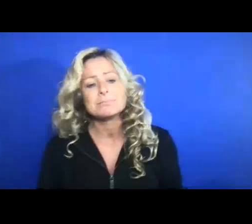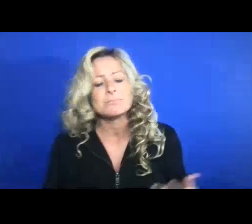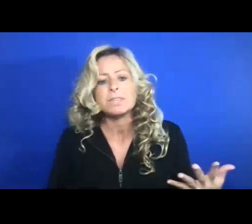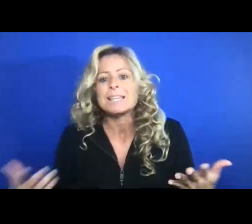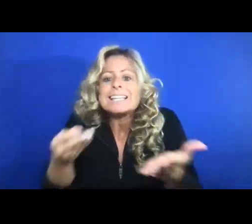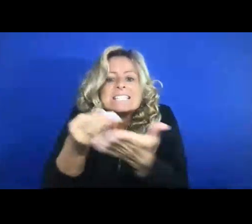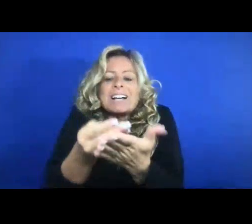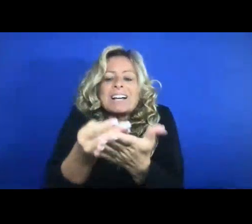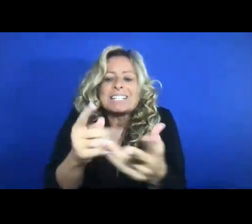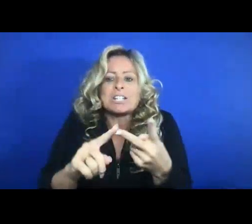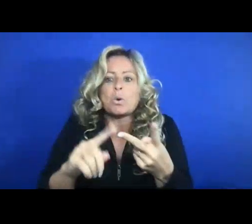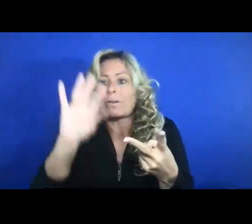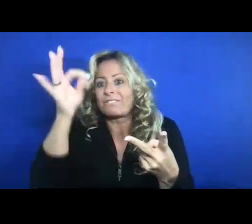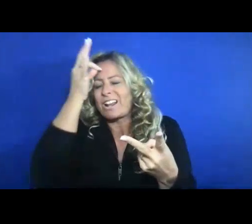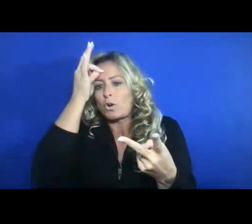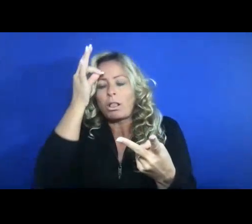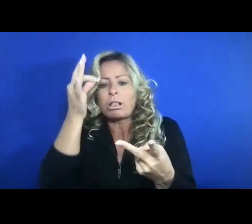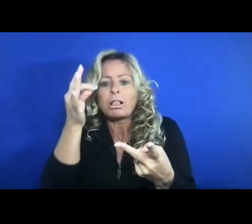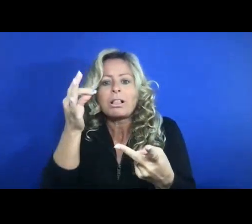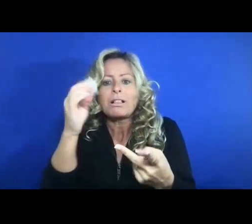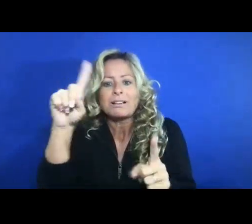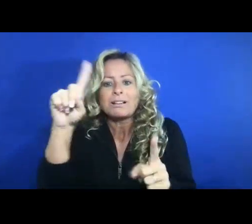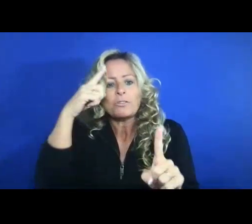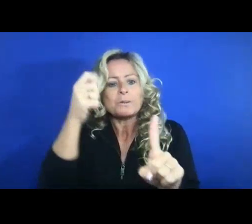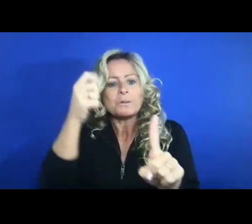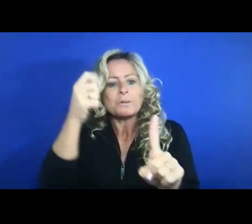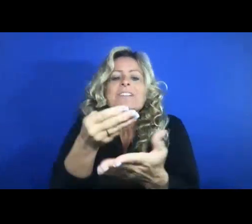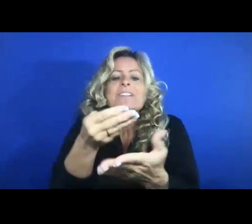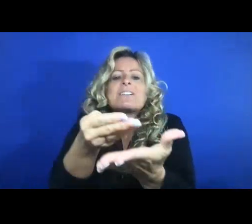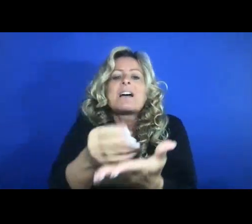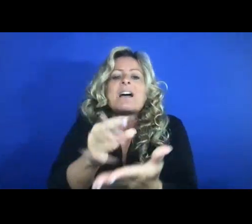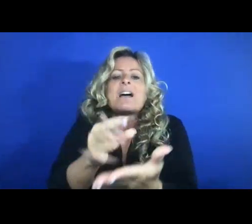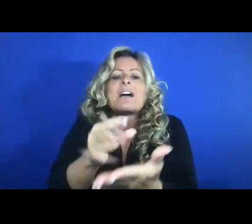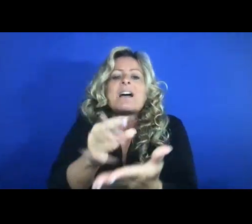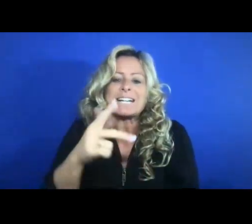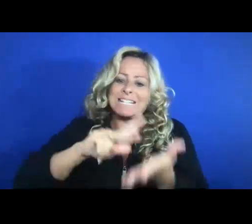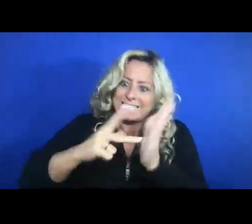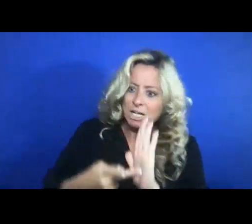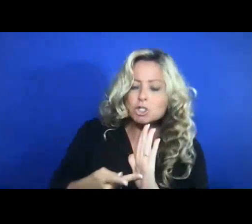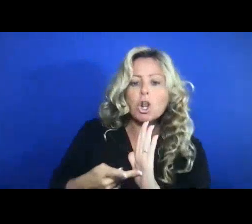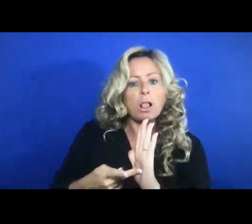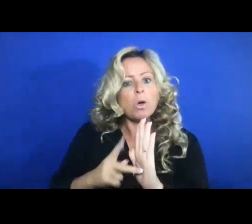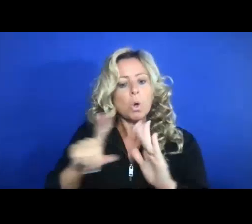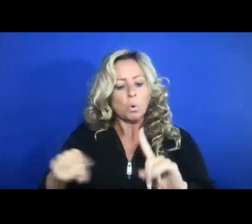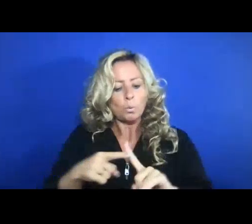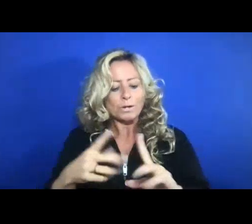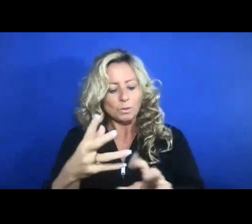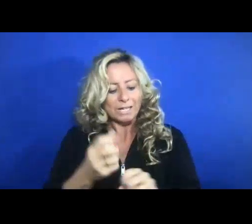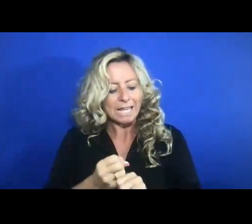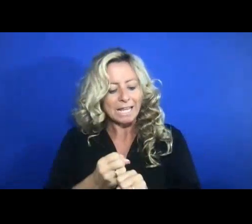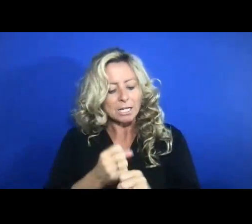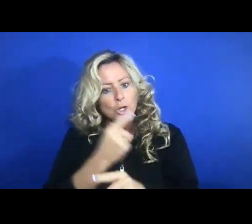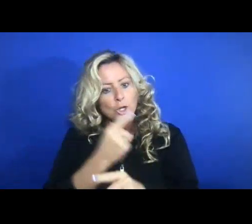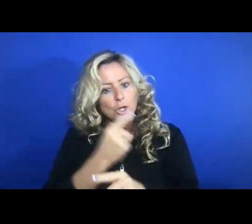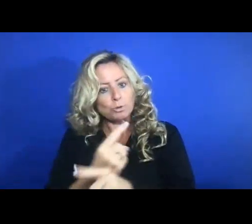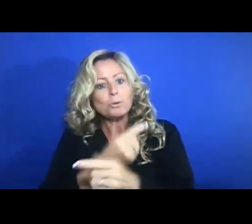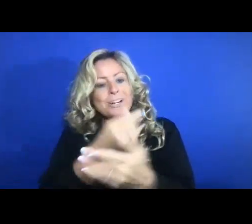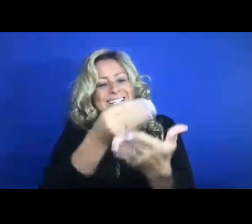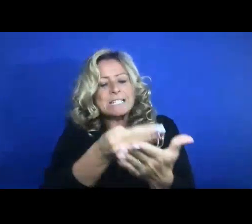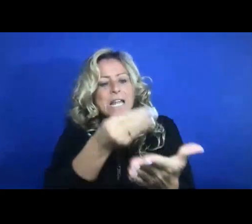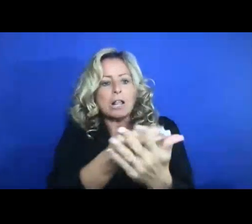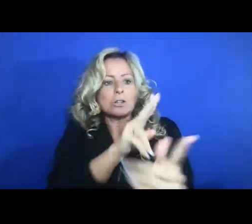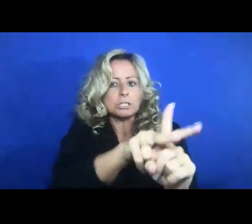funding, or federal government, it's really funding and being intentional about that funding and making sure that when we are appropriating dollars